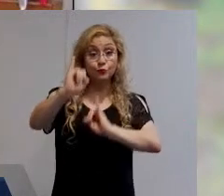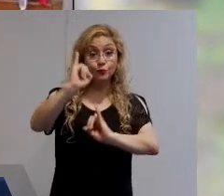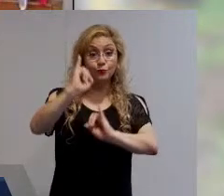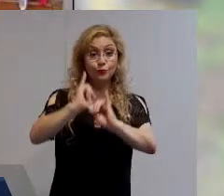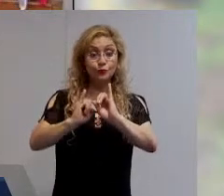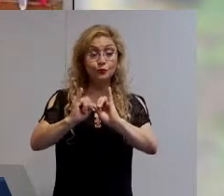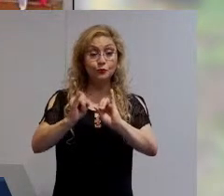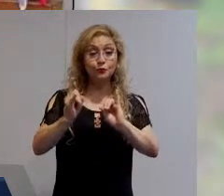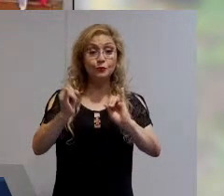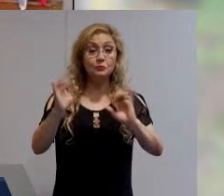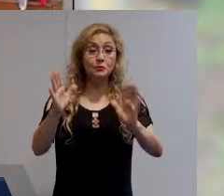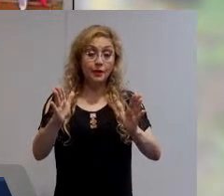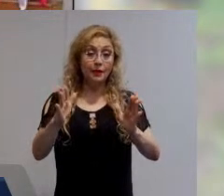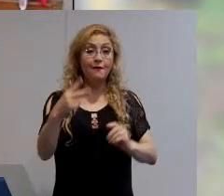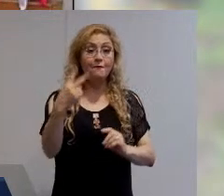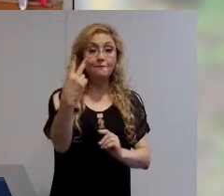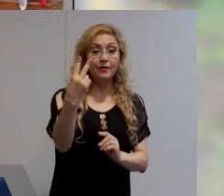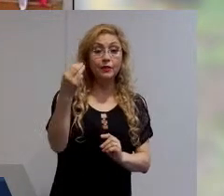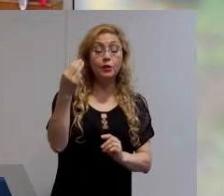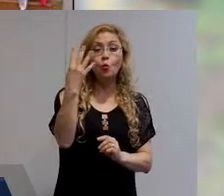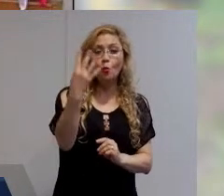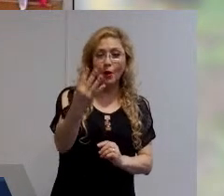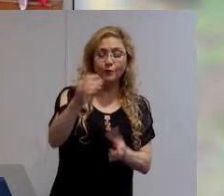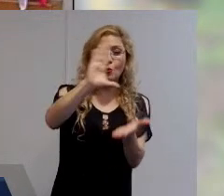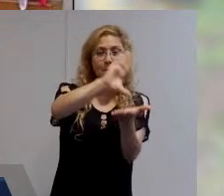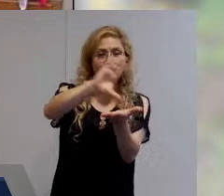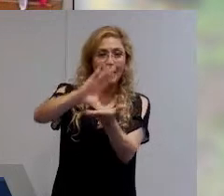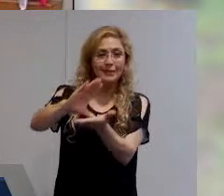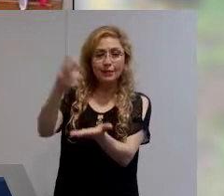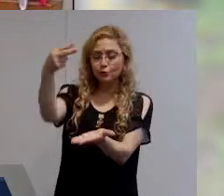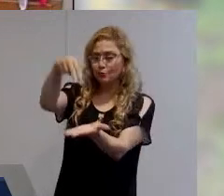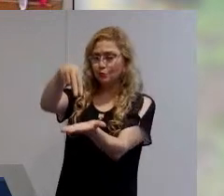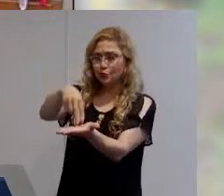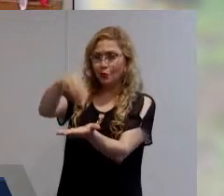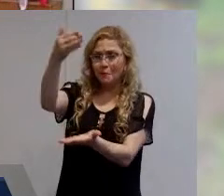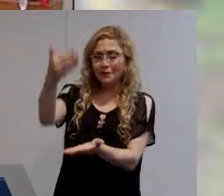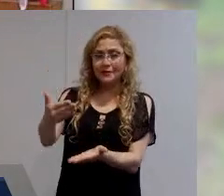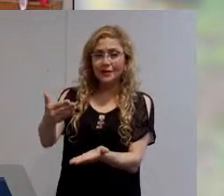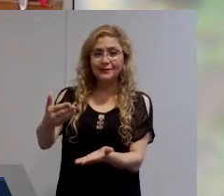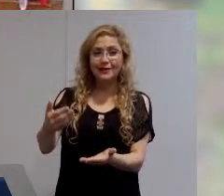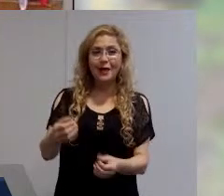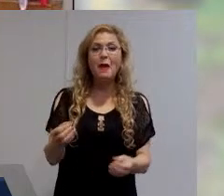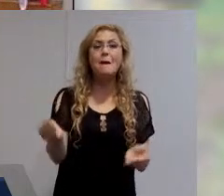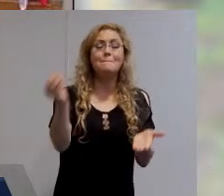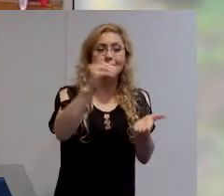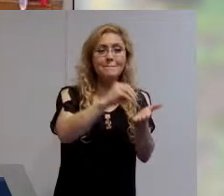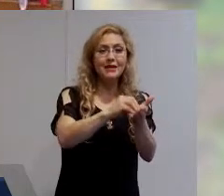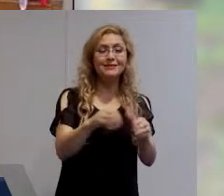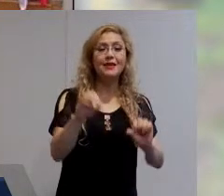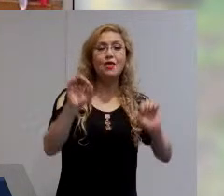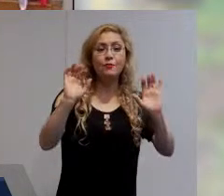and indirectly by way of streaming, the 24 countries,